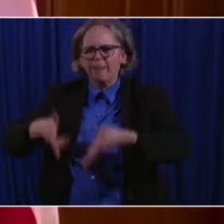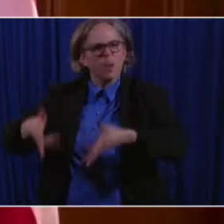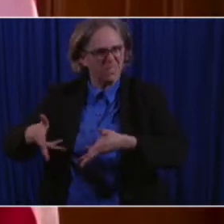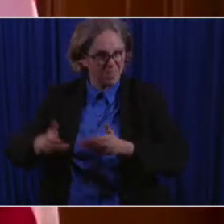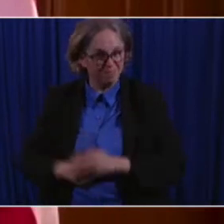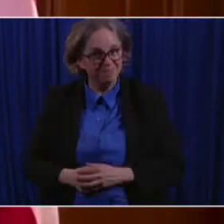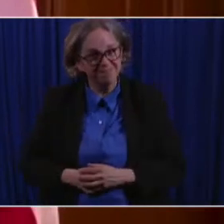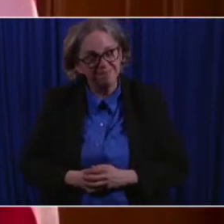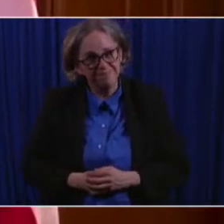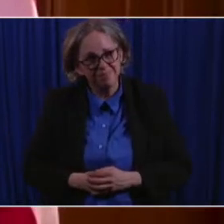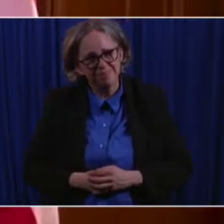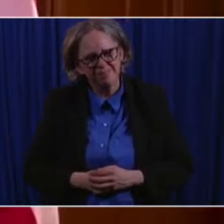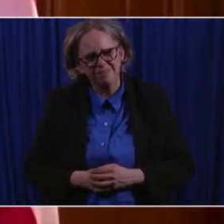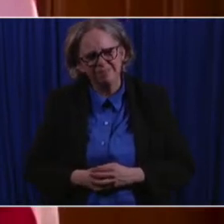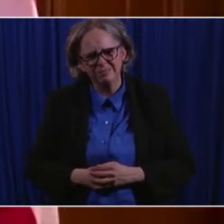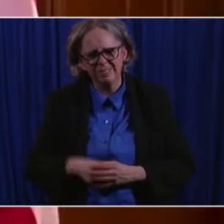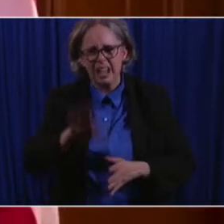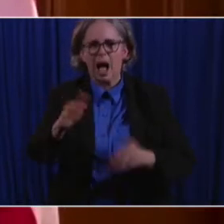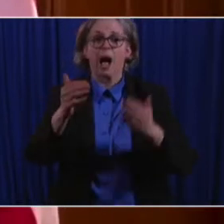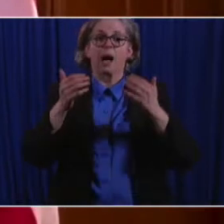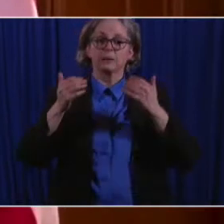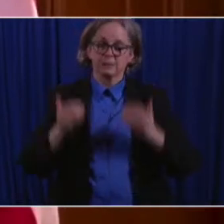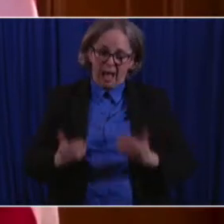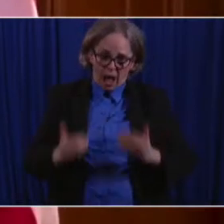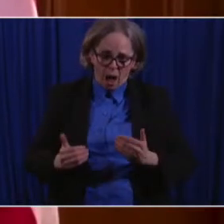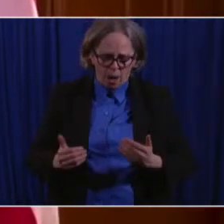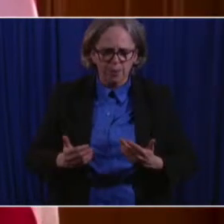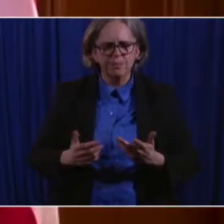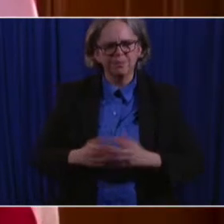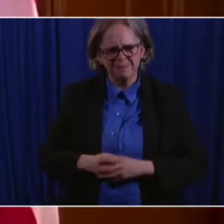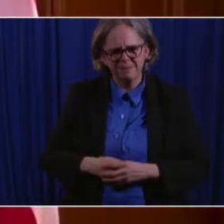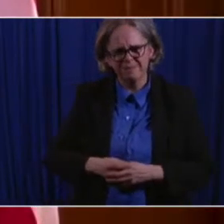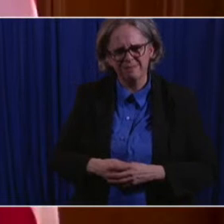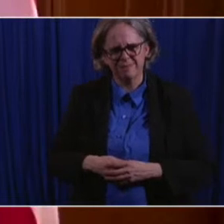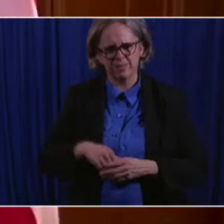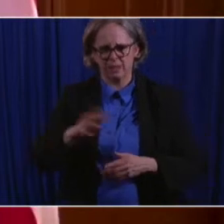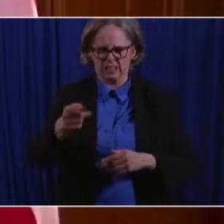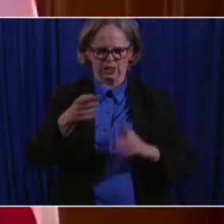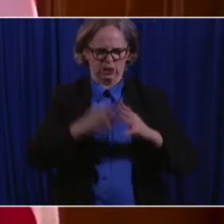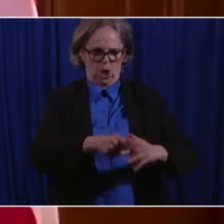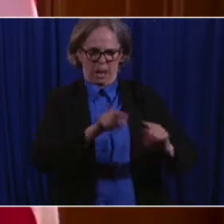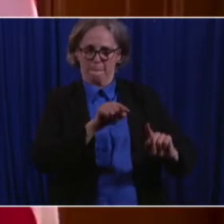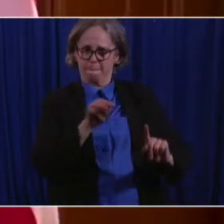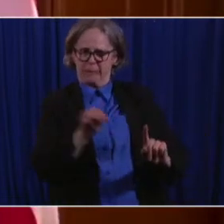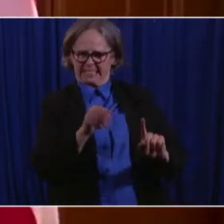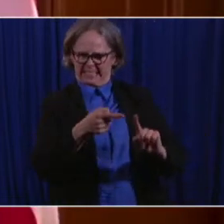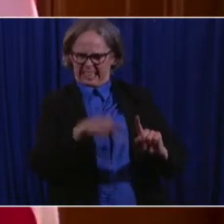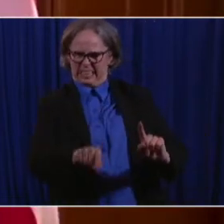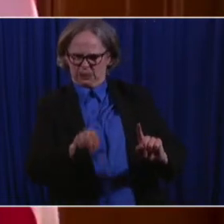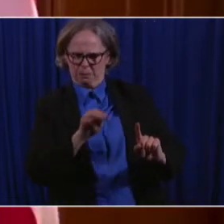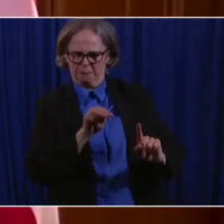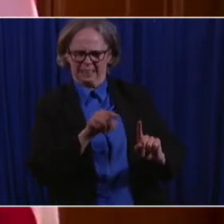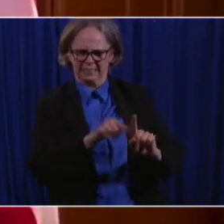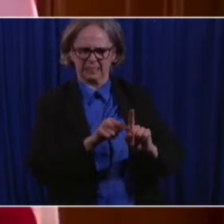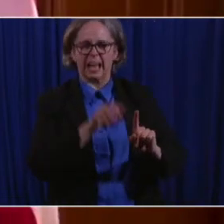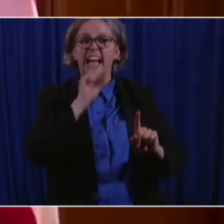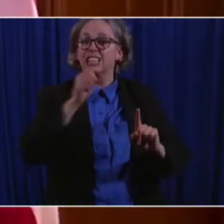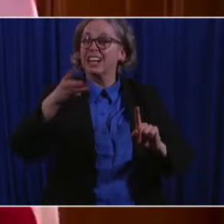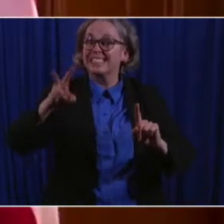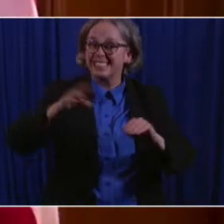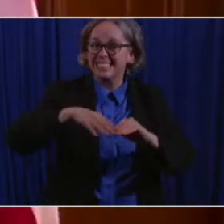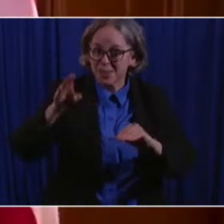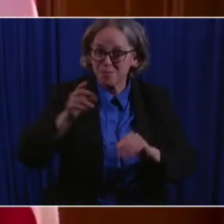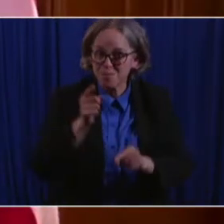we've created that tension. Now, though, beginning Monday, we will have done that.